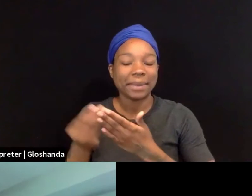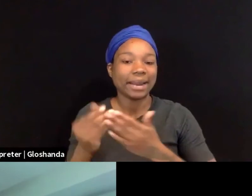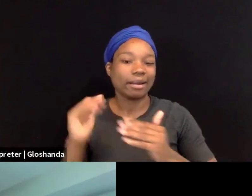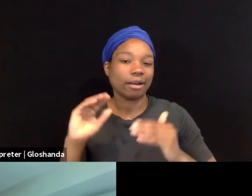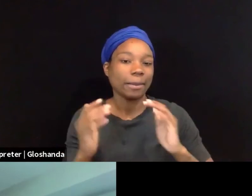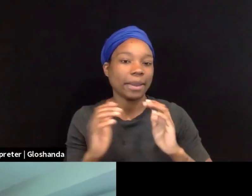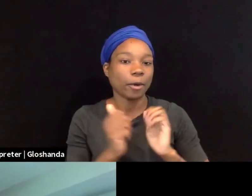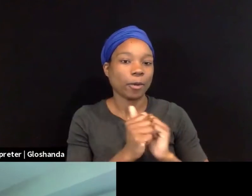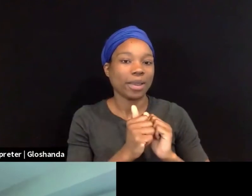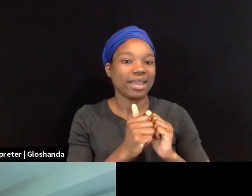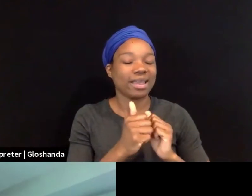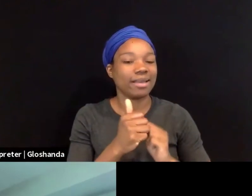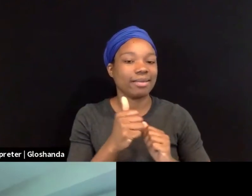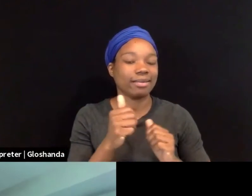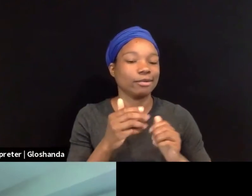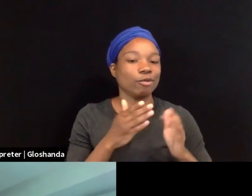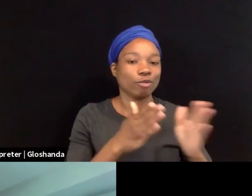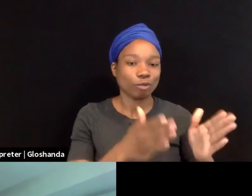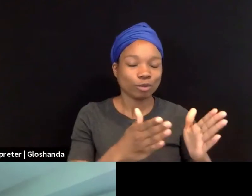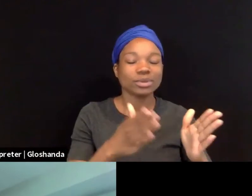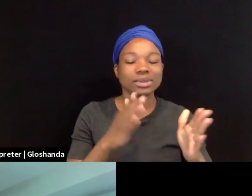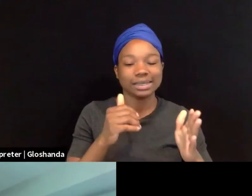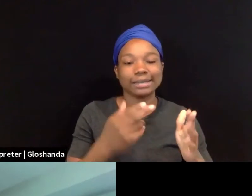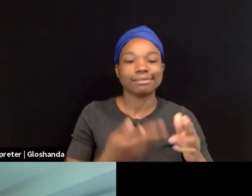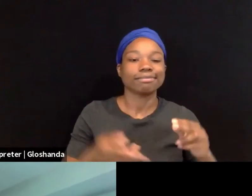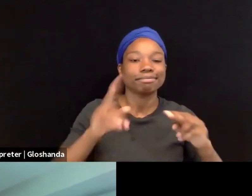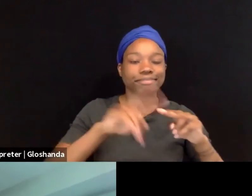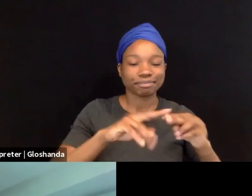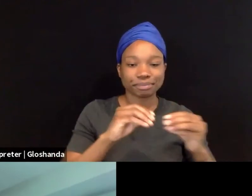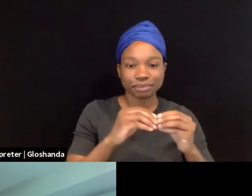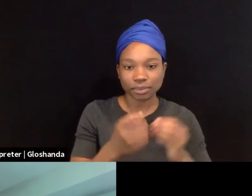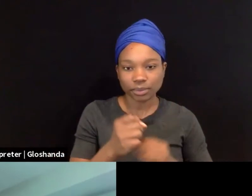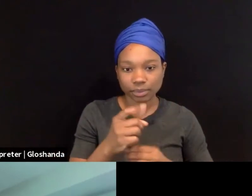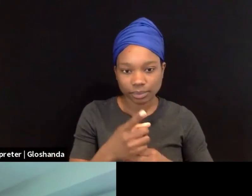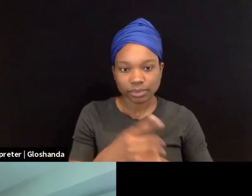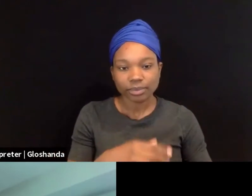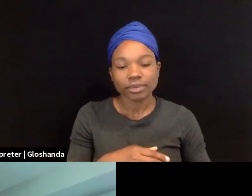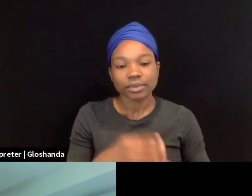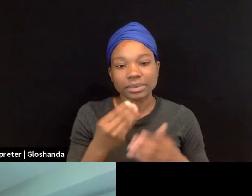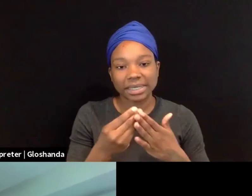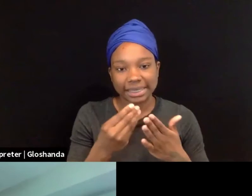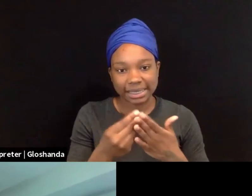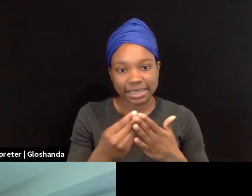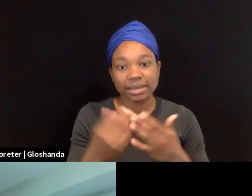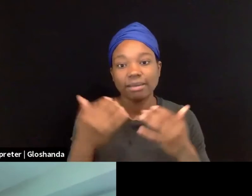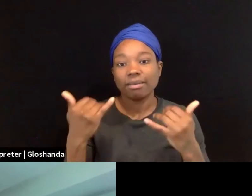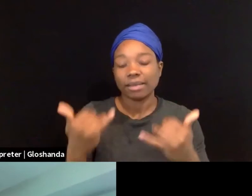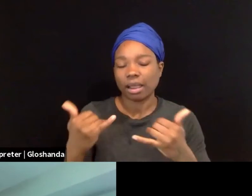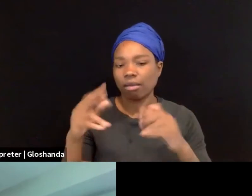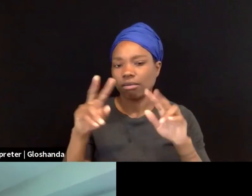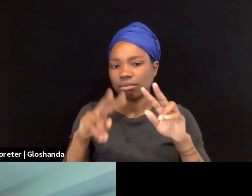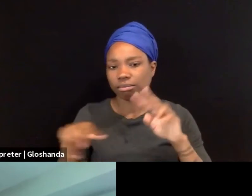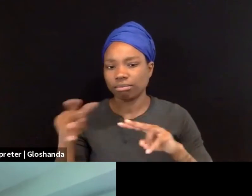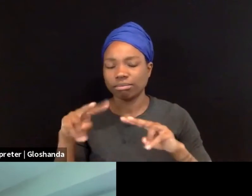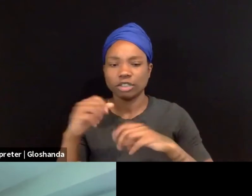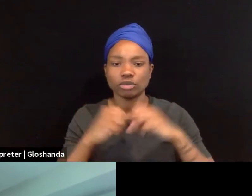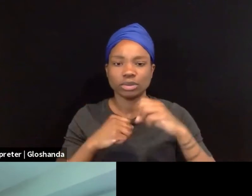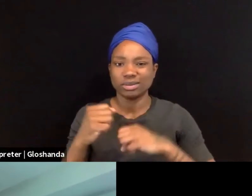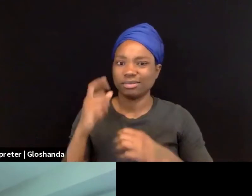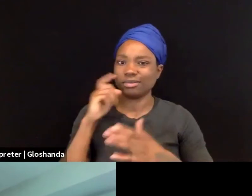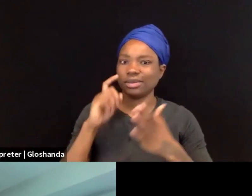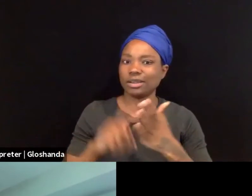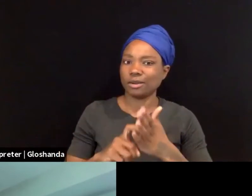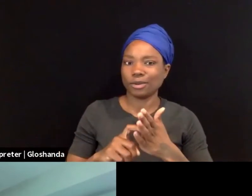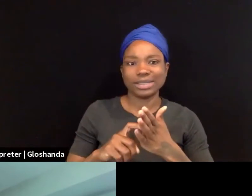of school districts in 2020 and found that over half of them need to update or replace multiple building systems. Nearly